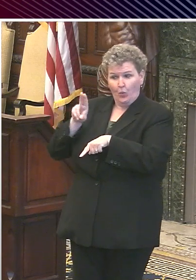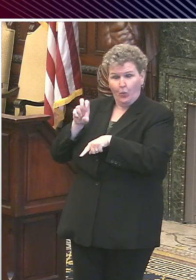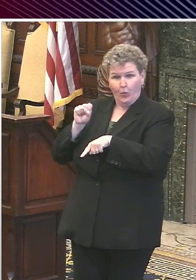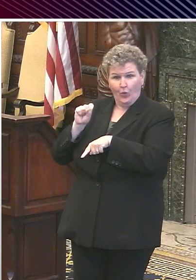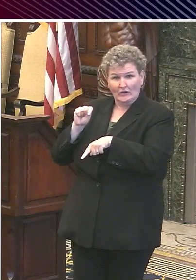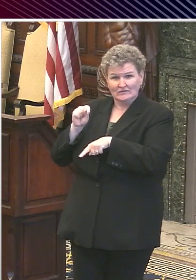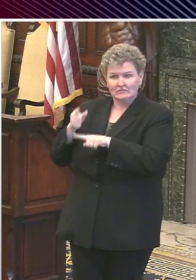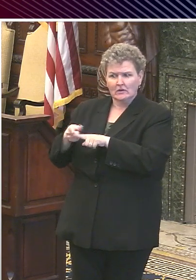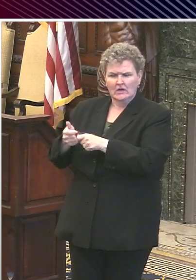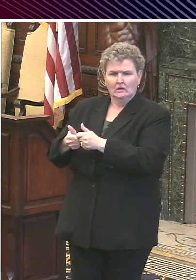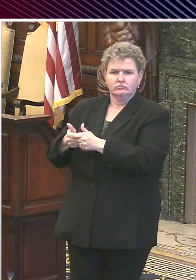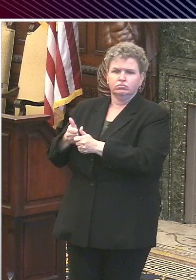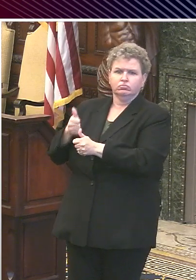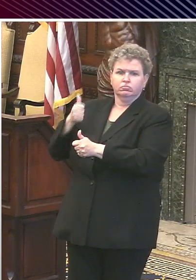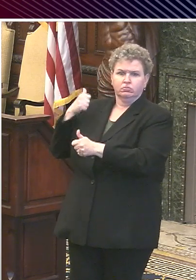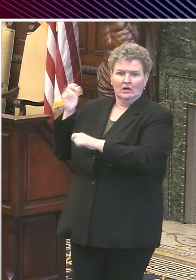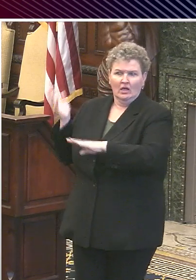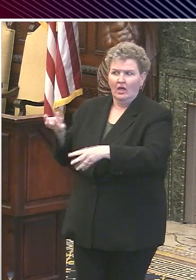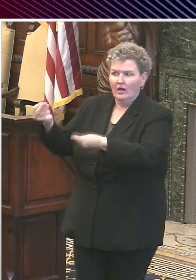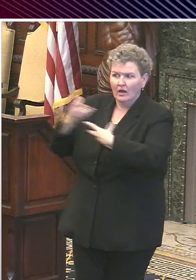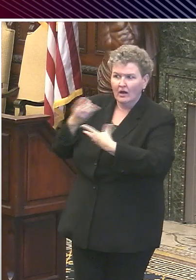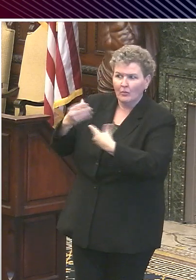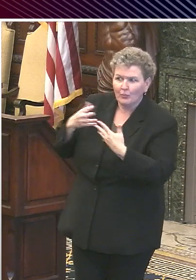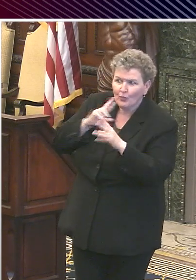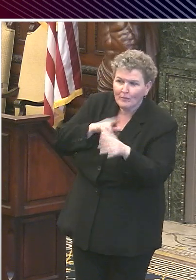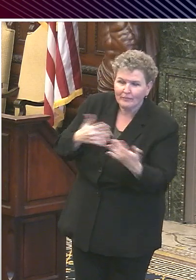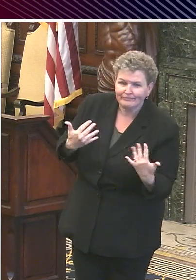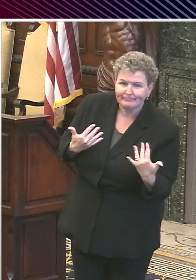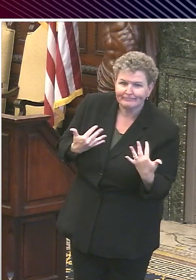sites than ever where people can be tested. You can go to our website,